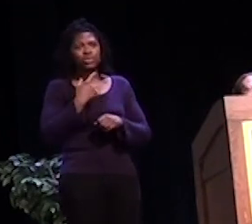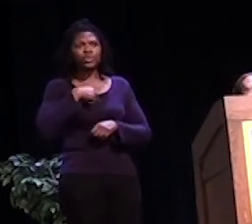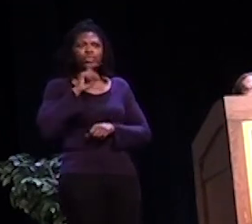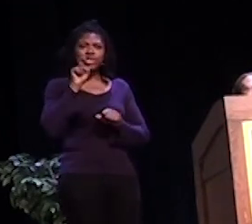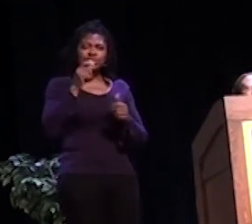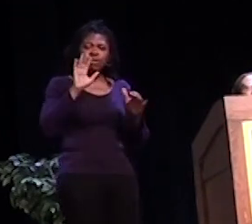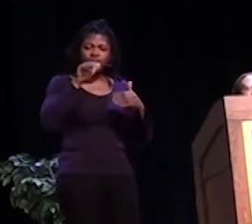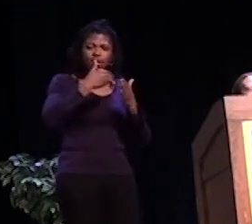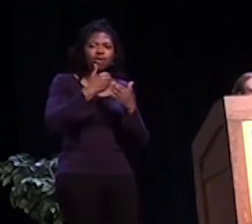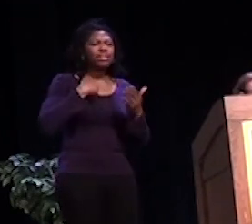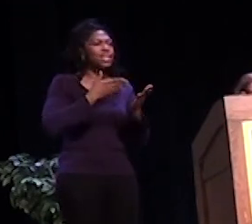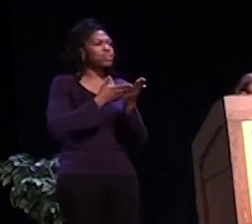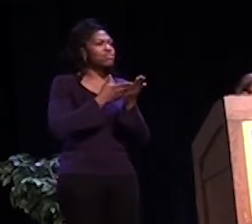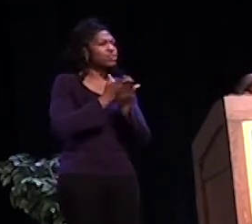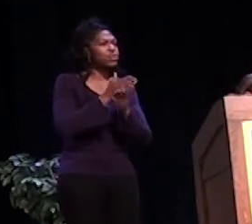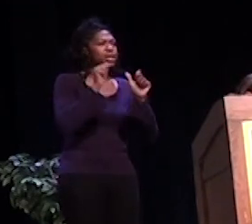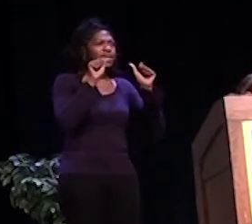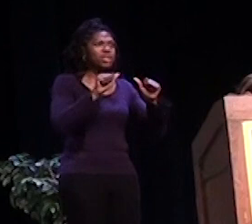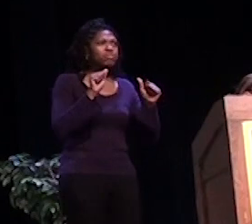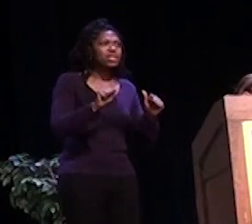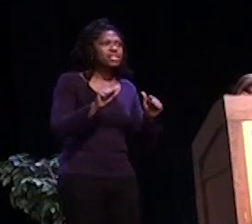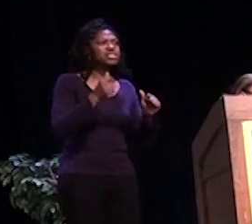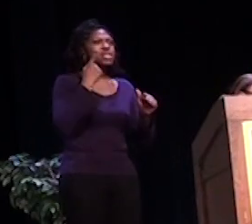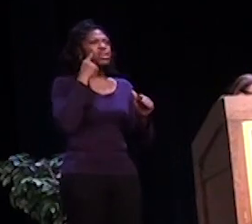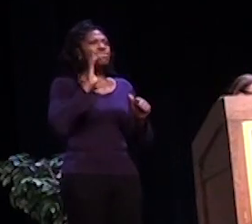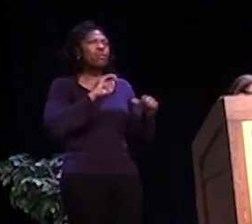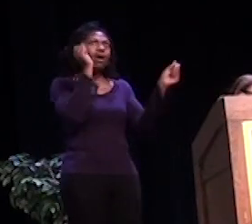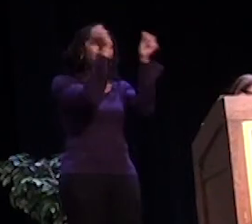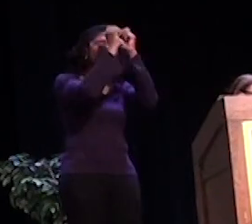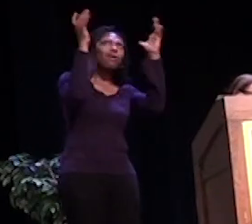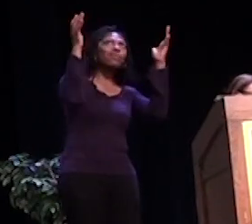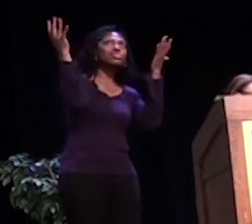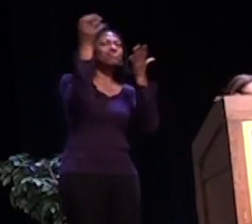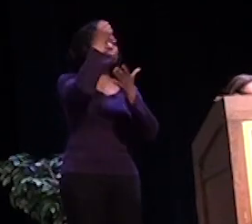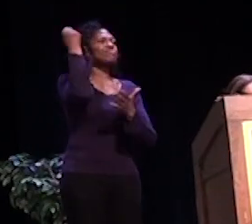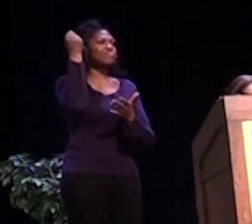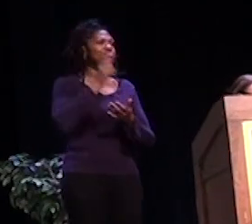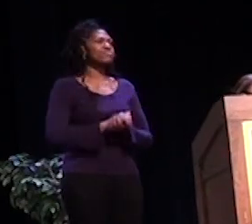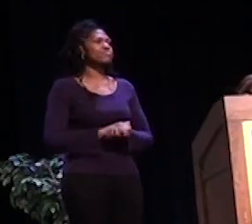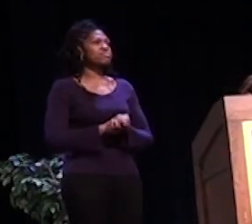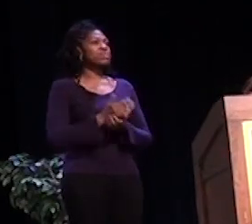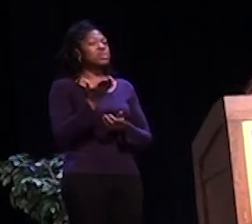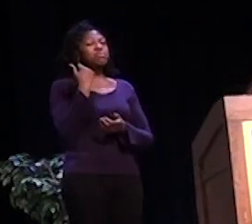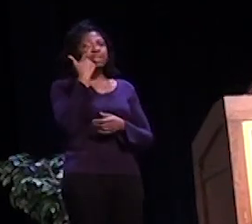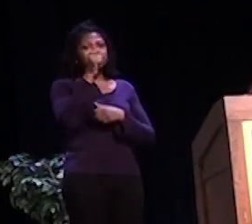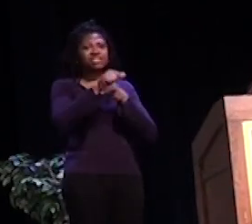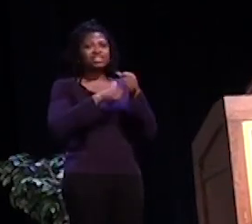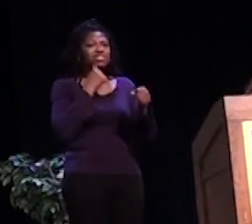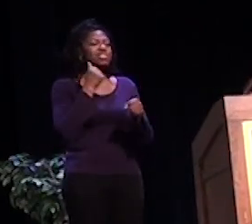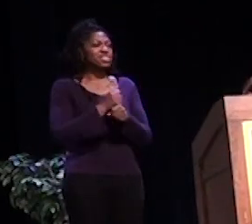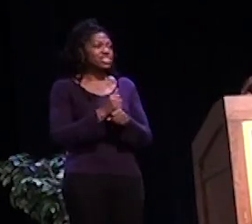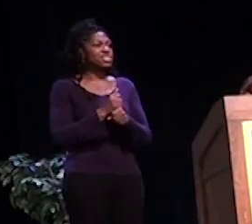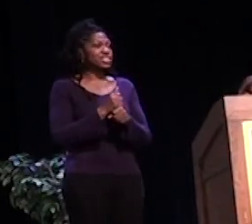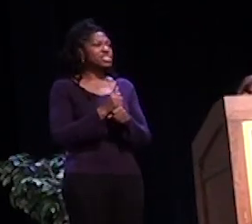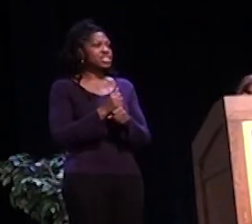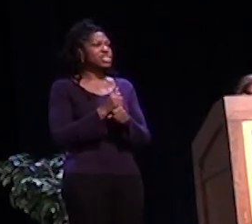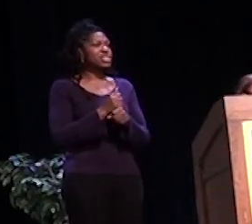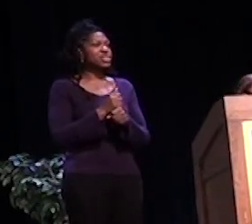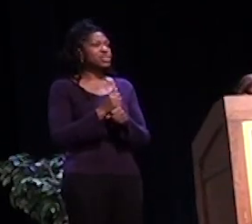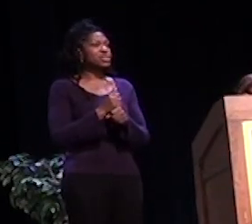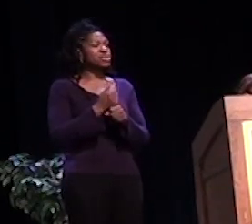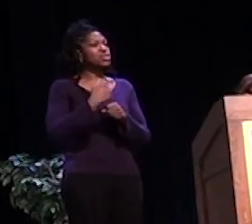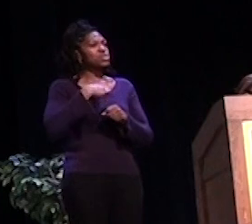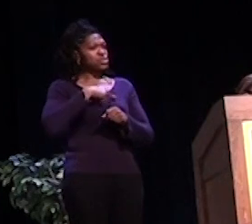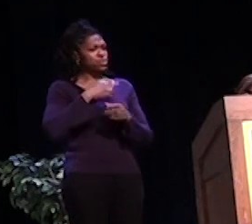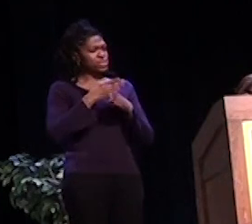right and the ability to achieve the things that we want to. And over this last decade, leaders in San Antonio have not just stated that